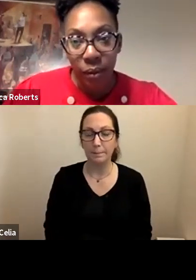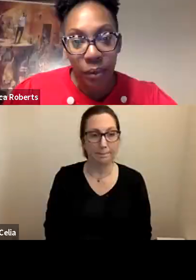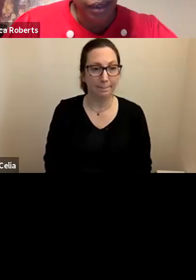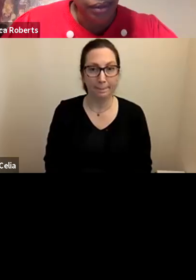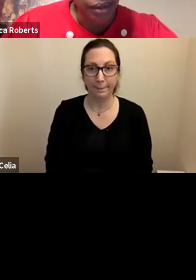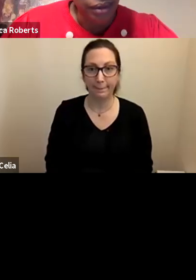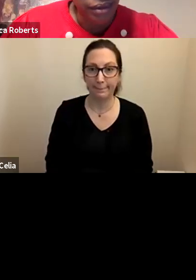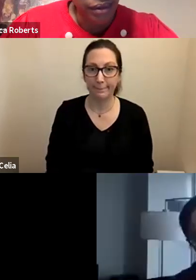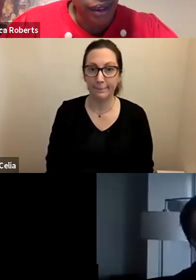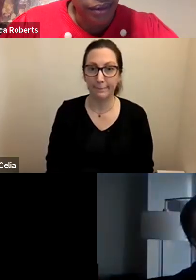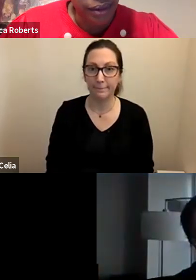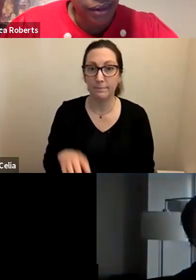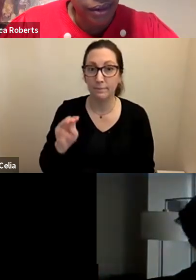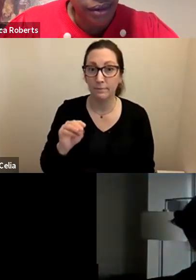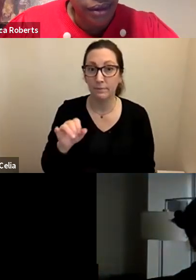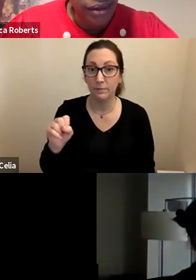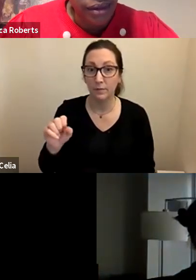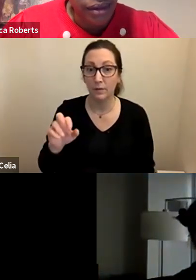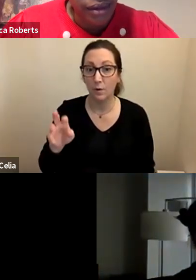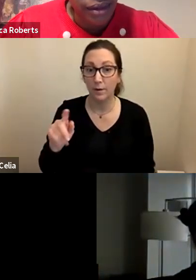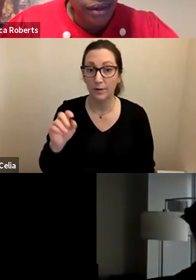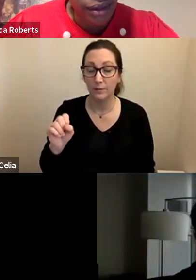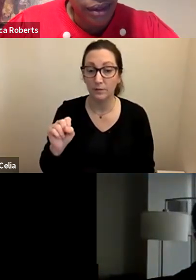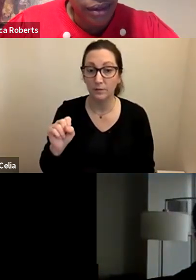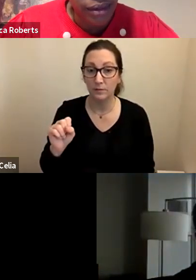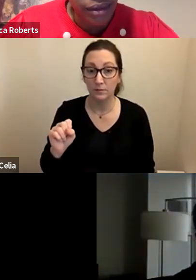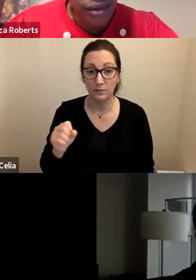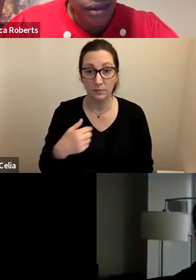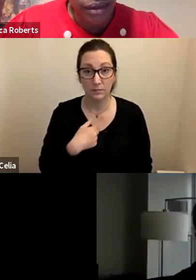So then would you like me to do that one?